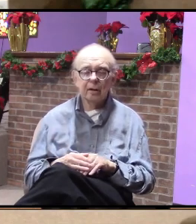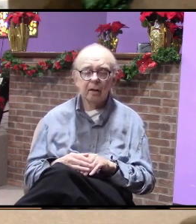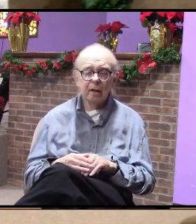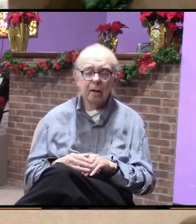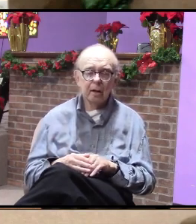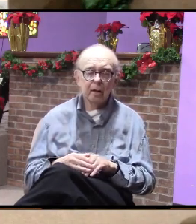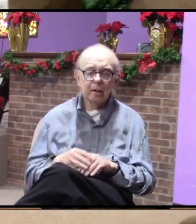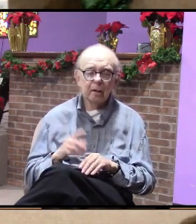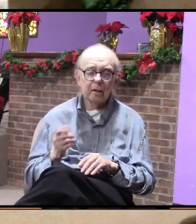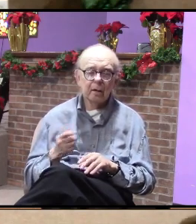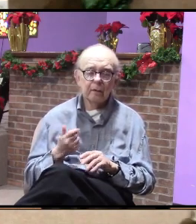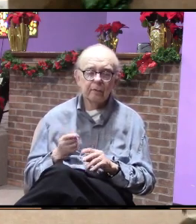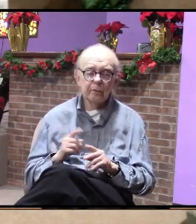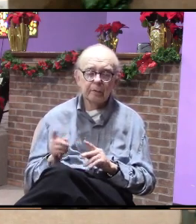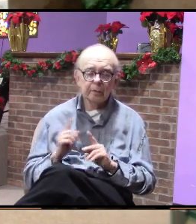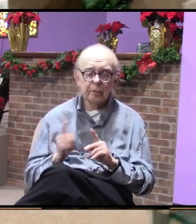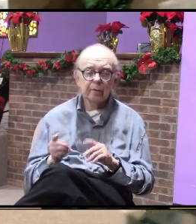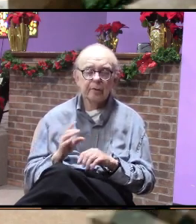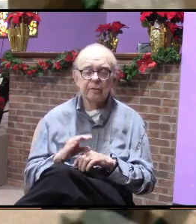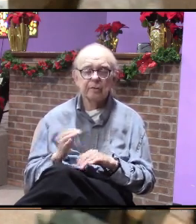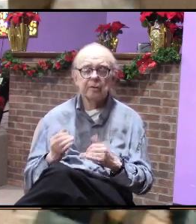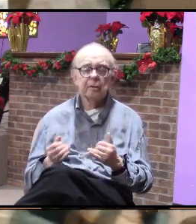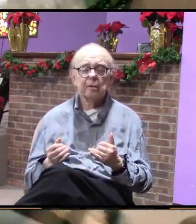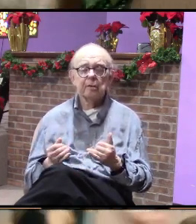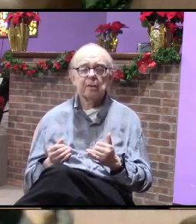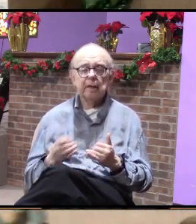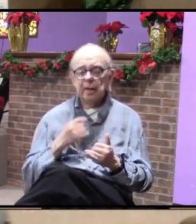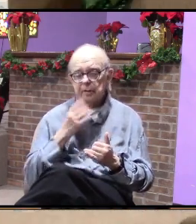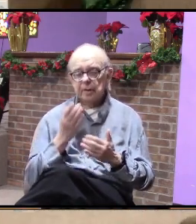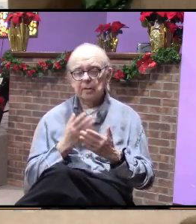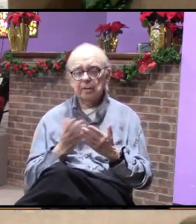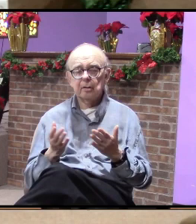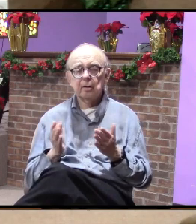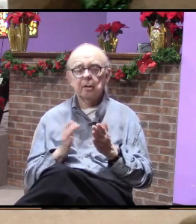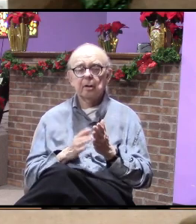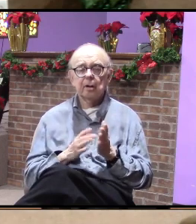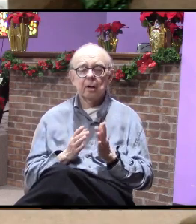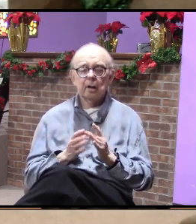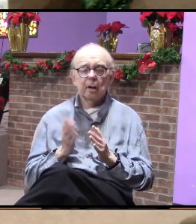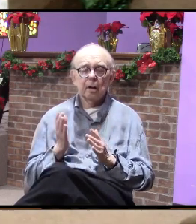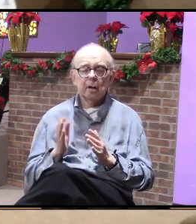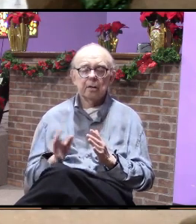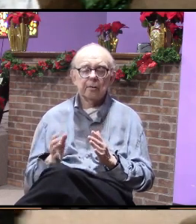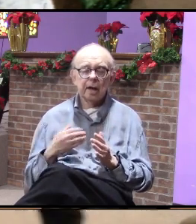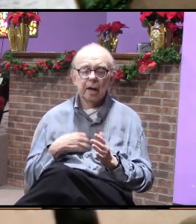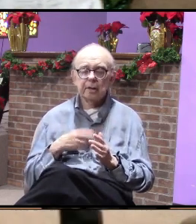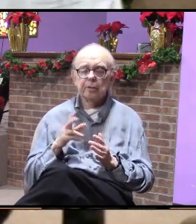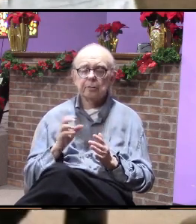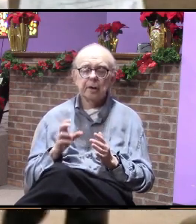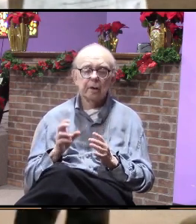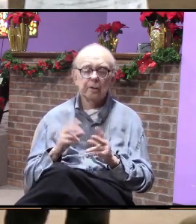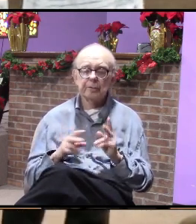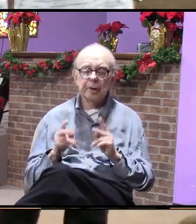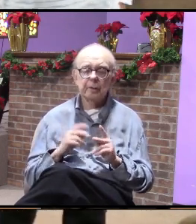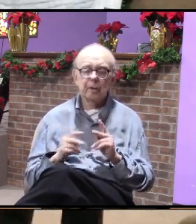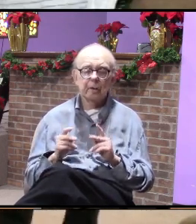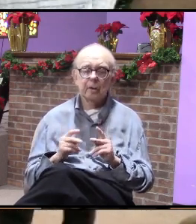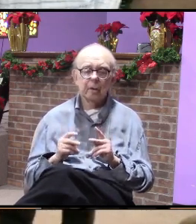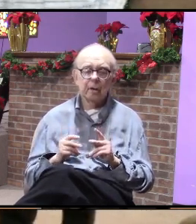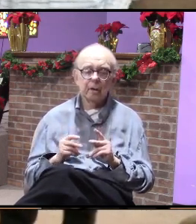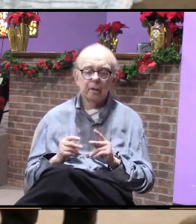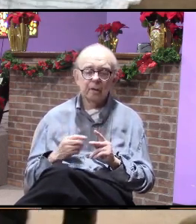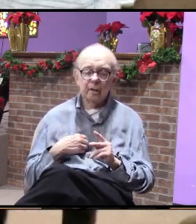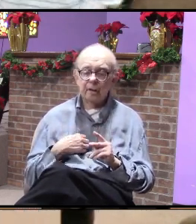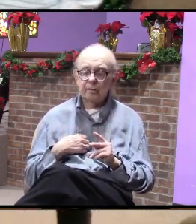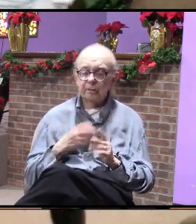There's only a few people going there. May I say this to you? Jesus never had 300 people. He only had a